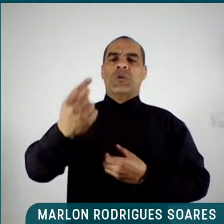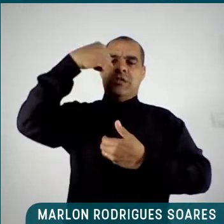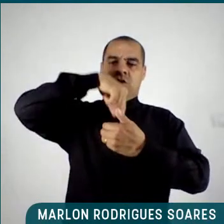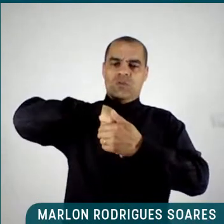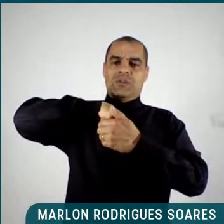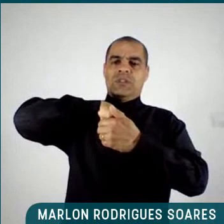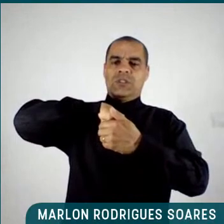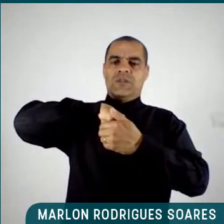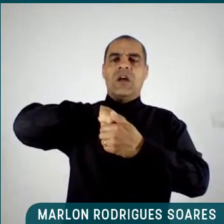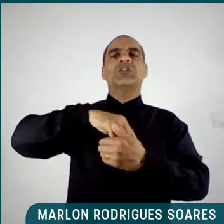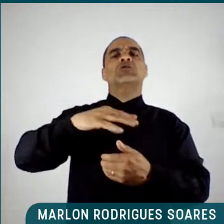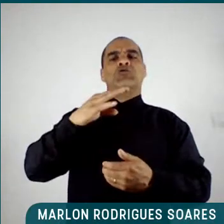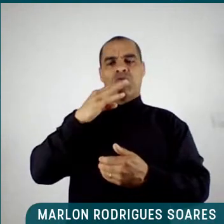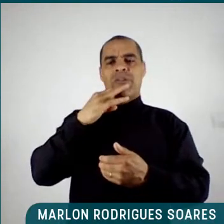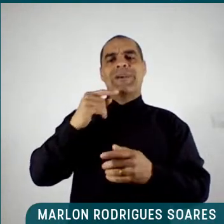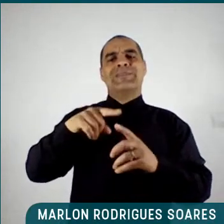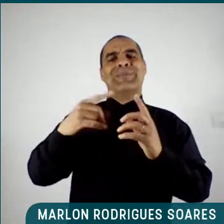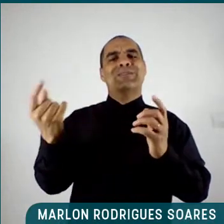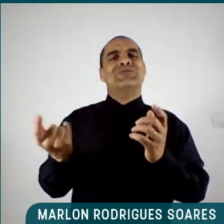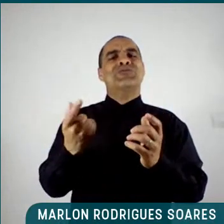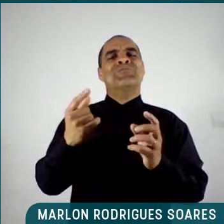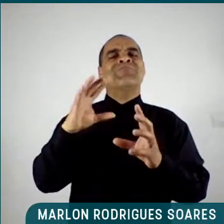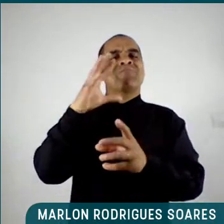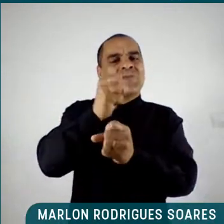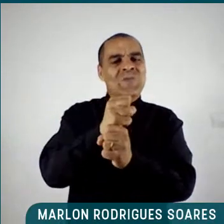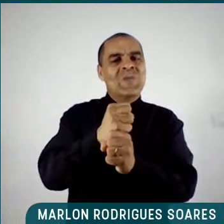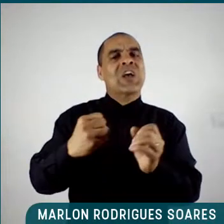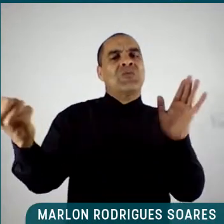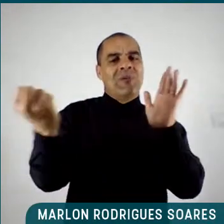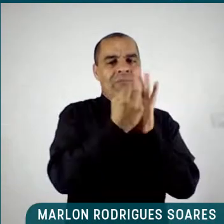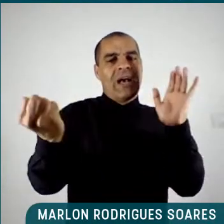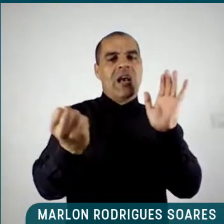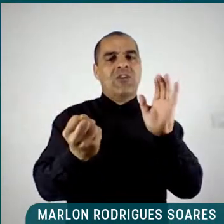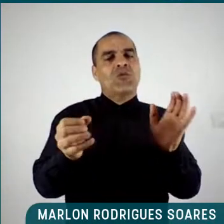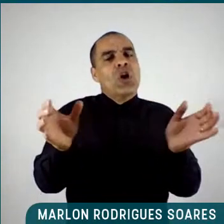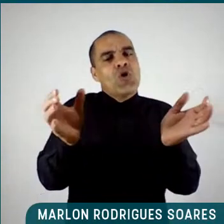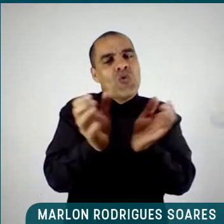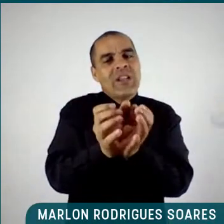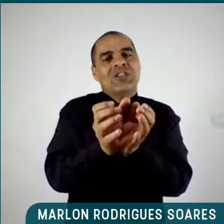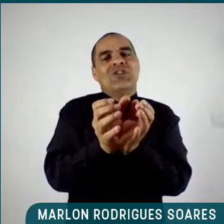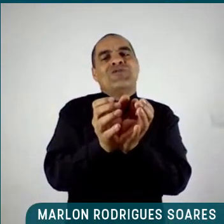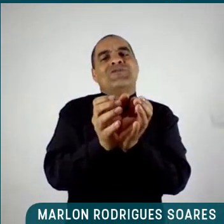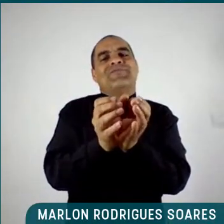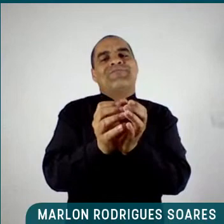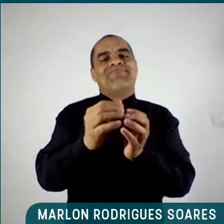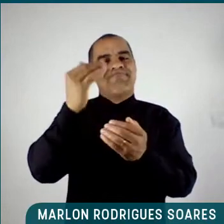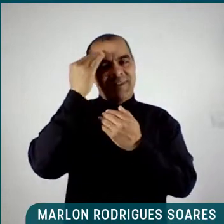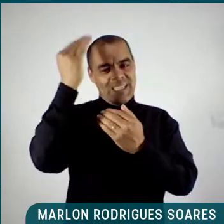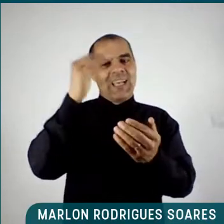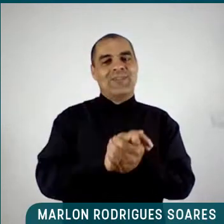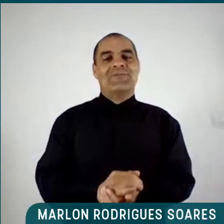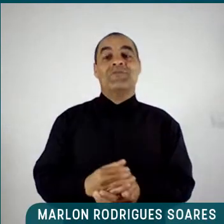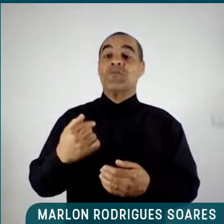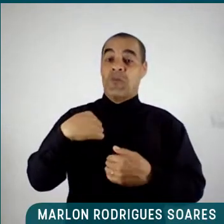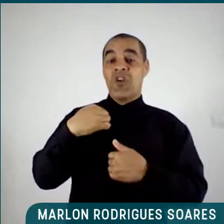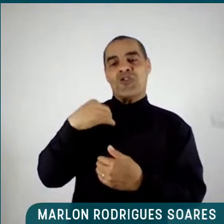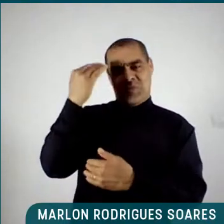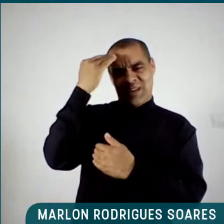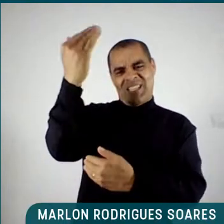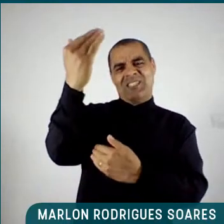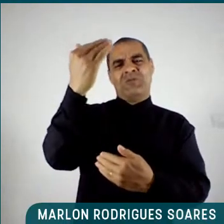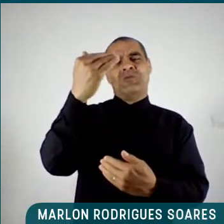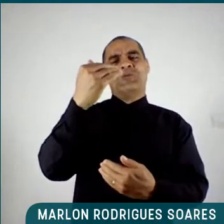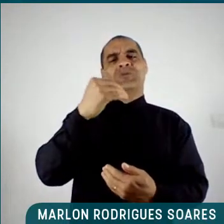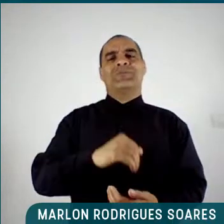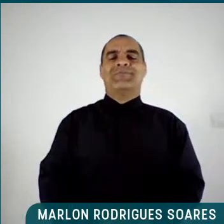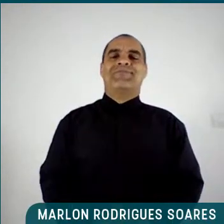o the impacto é subjectivities coletivo. É and isso. Obrigada. the effort is individual, but the impact is collective.